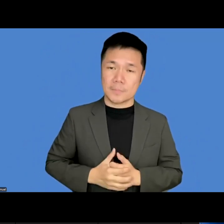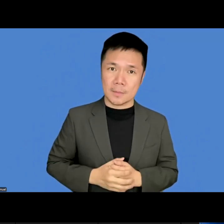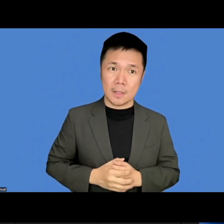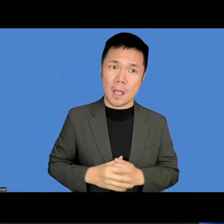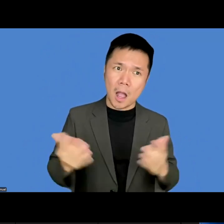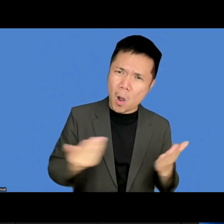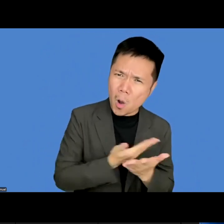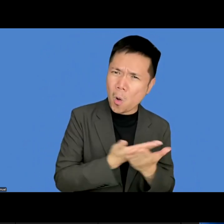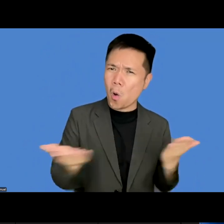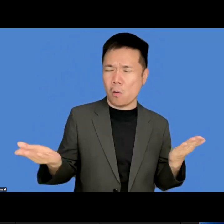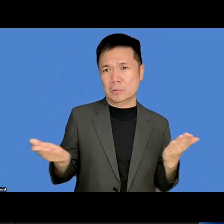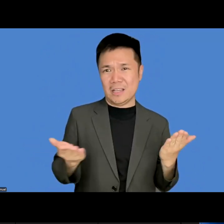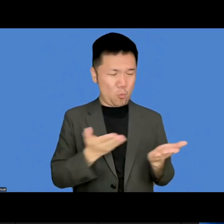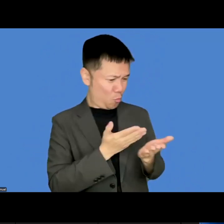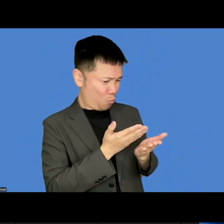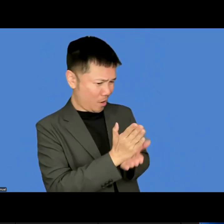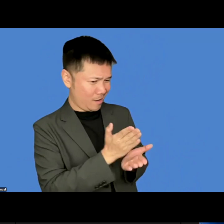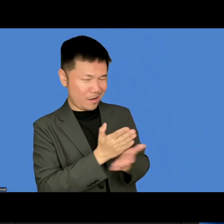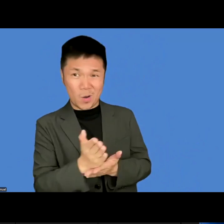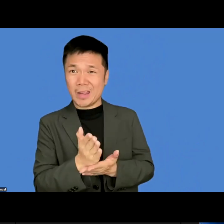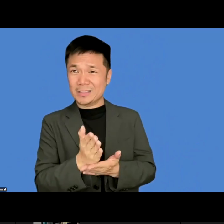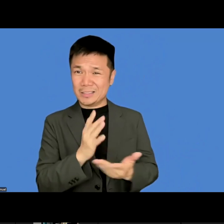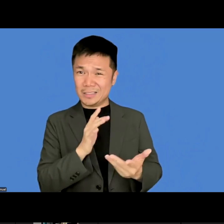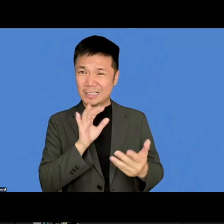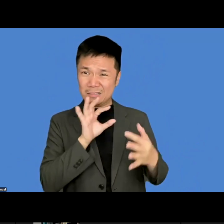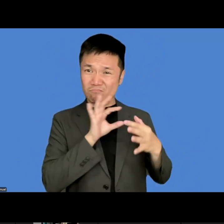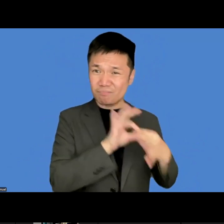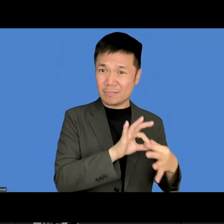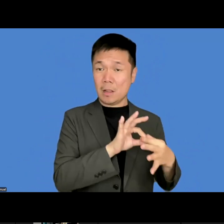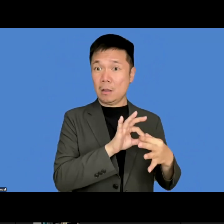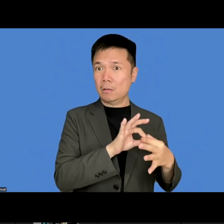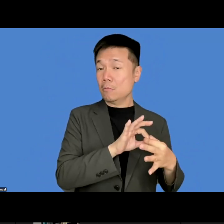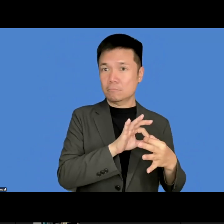the rights are violated by Israel,